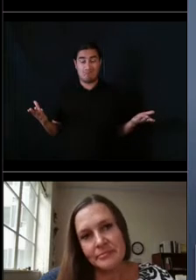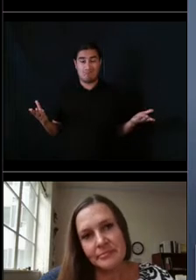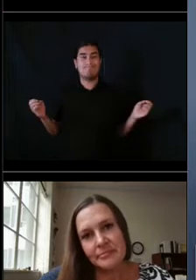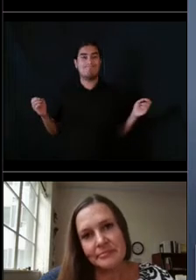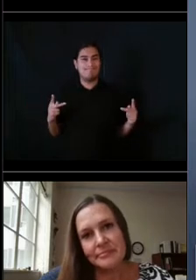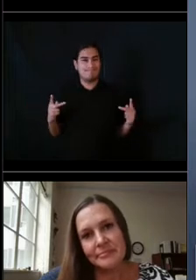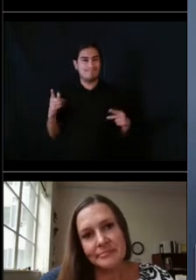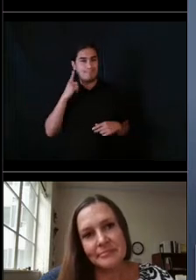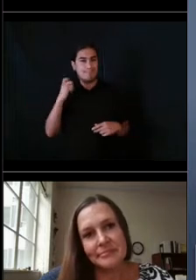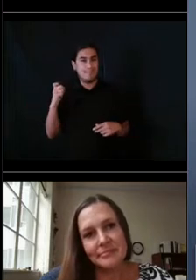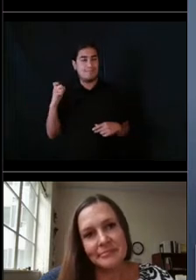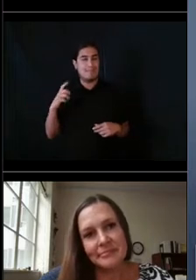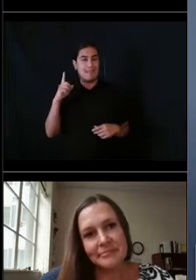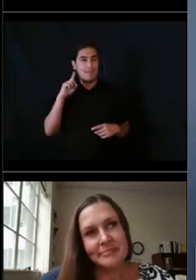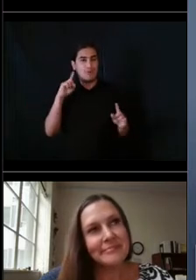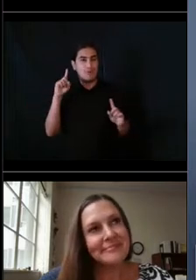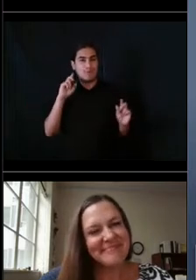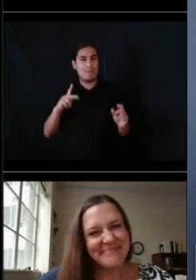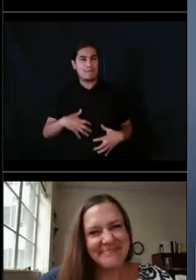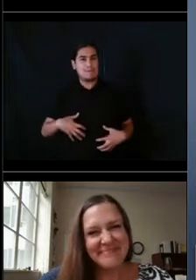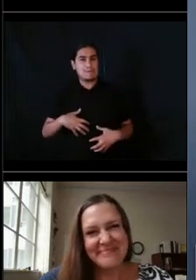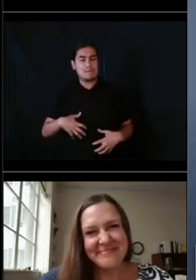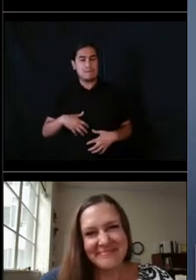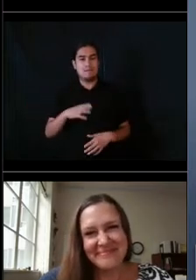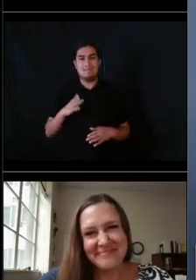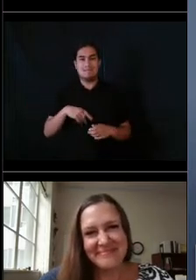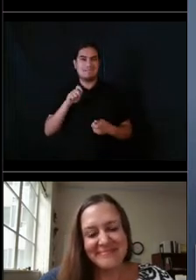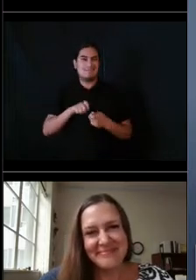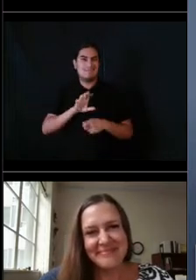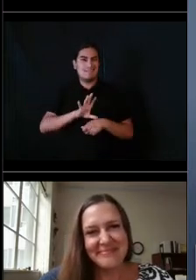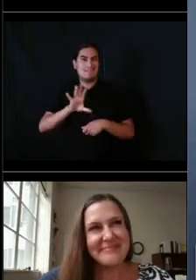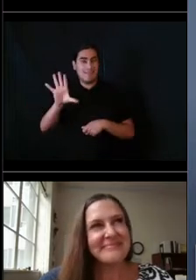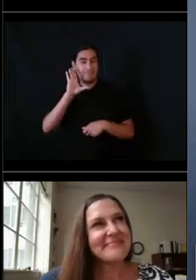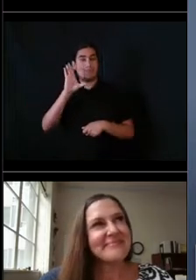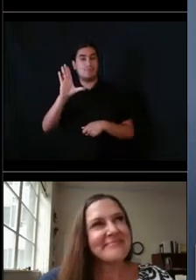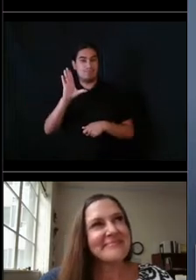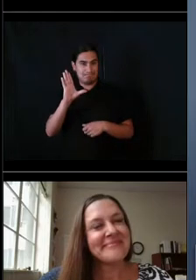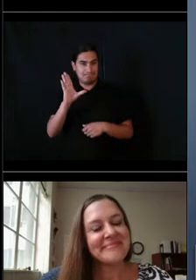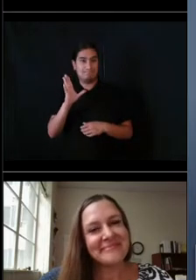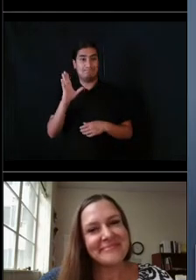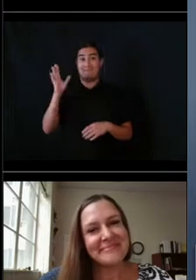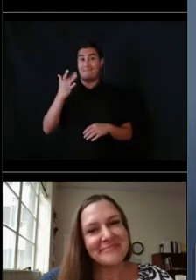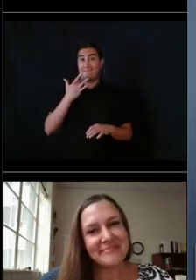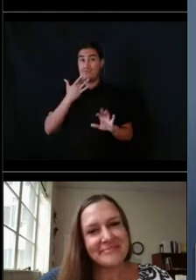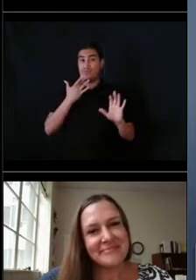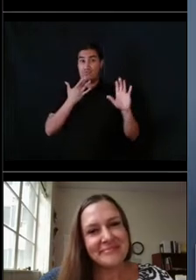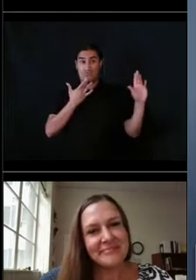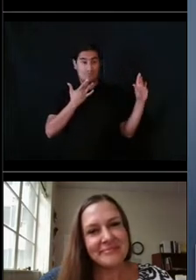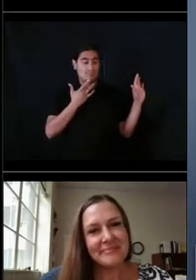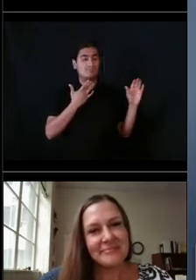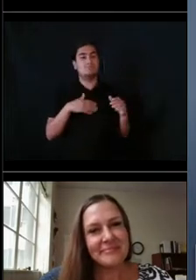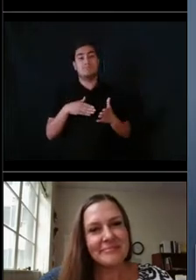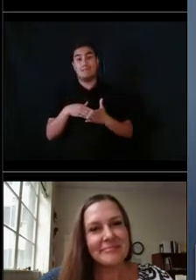okay since i hear tommy's starting to rumble and it's about the five o'clock hour all those in favor aye opposed